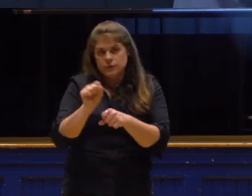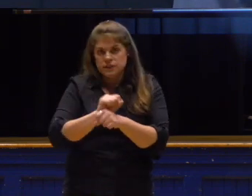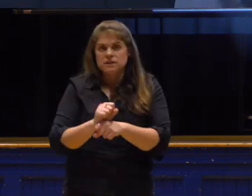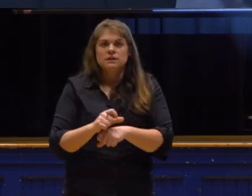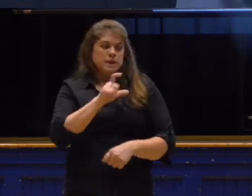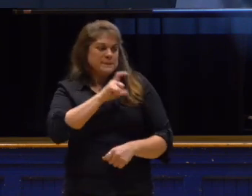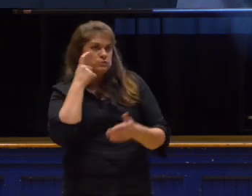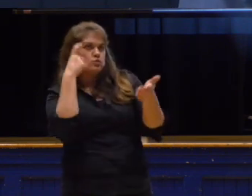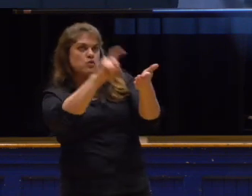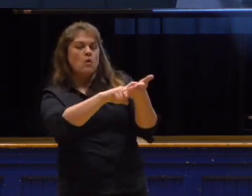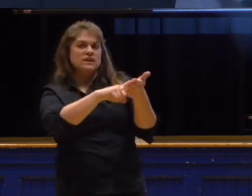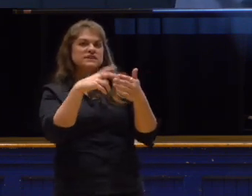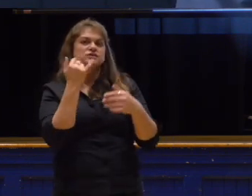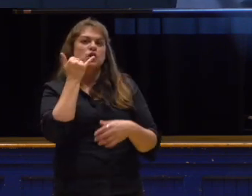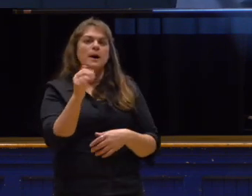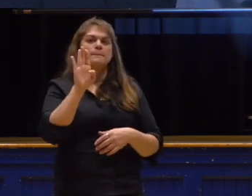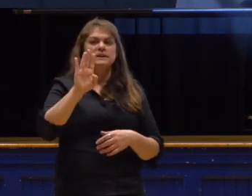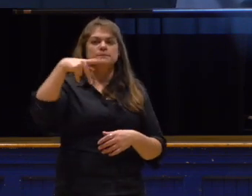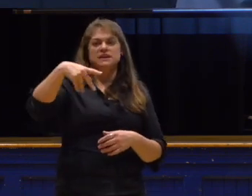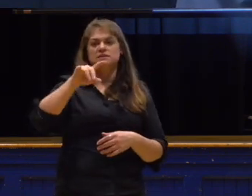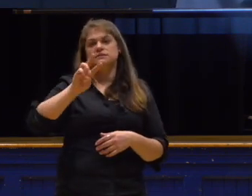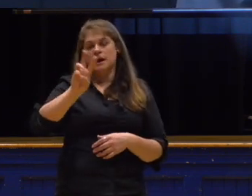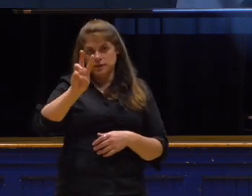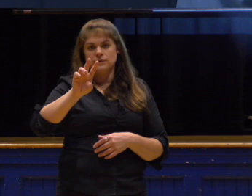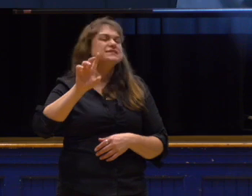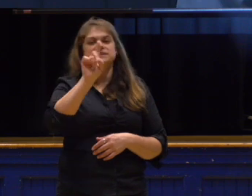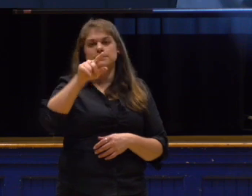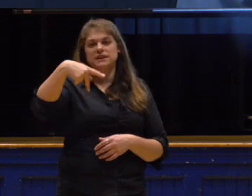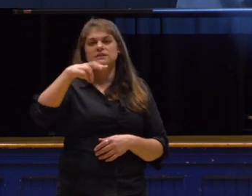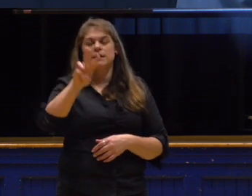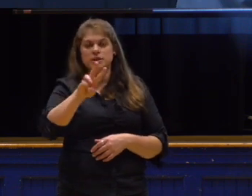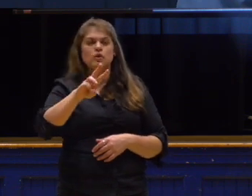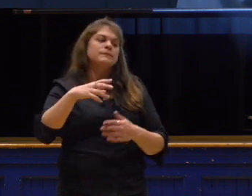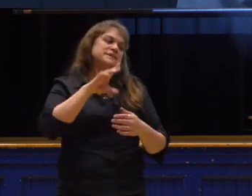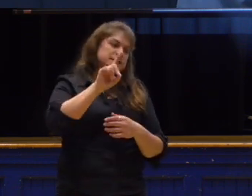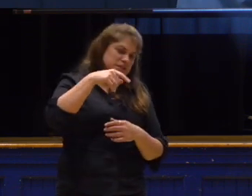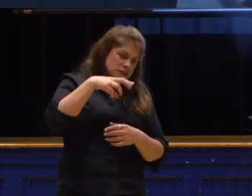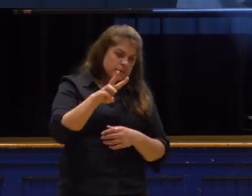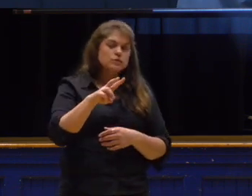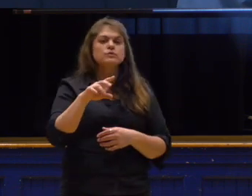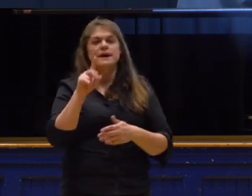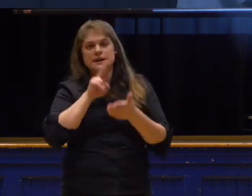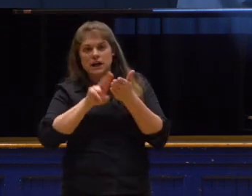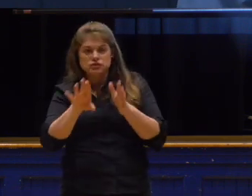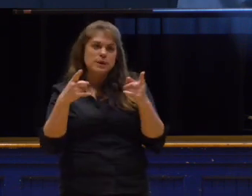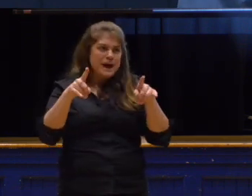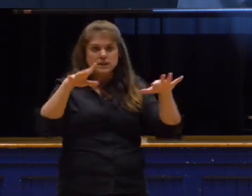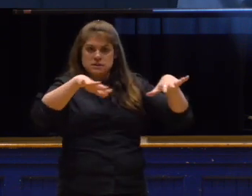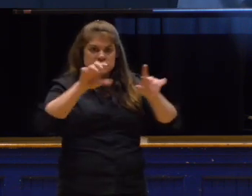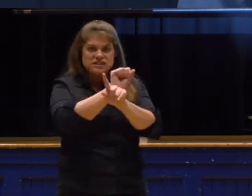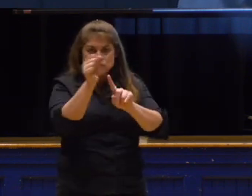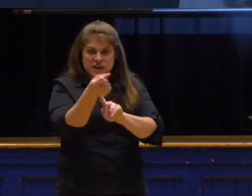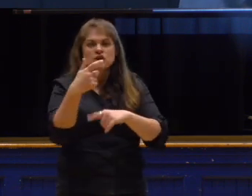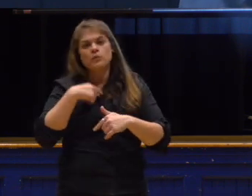working. The police will notice it and they'll call DPW. And between the DPW and probably the contractor, depending upon what's going on out